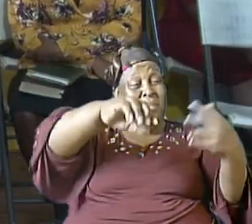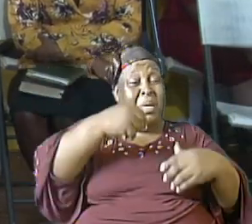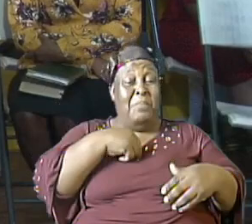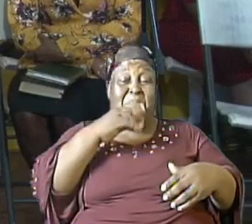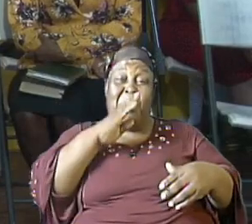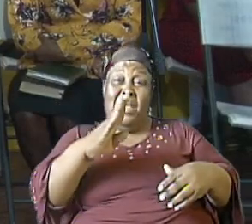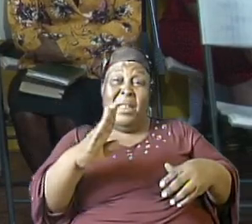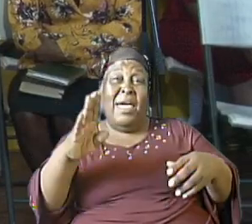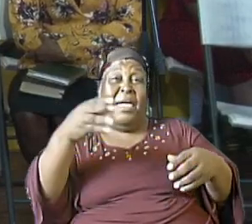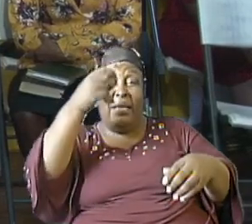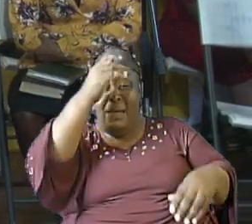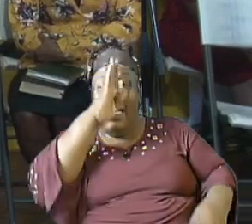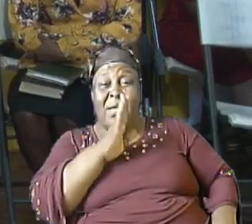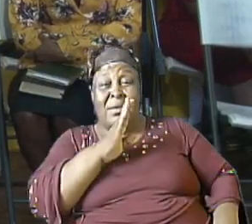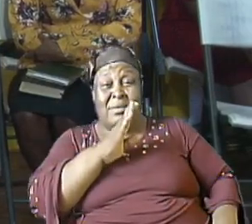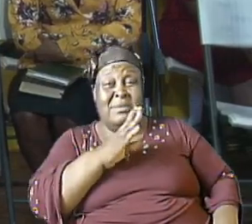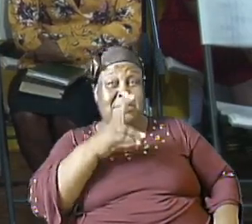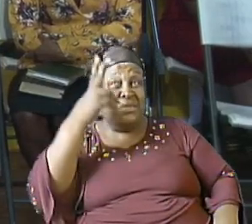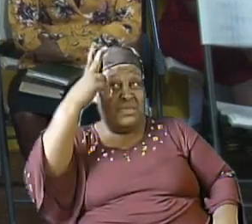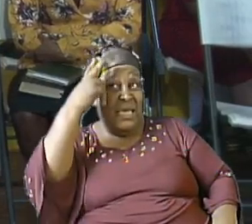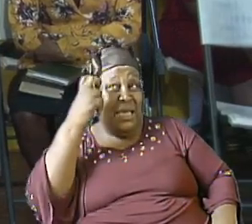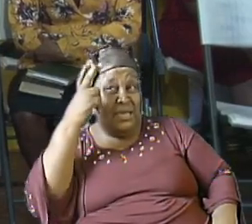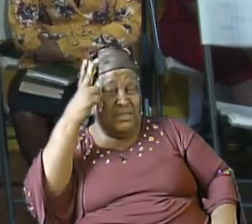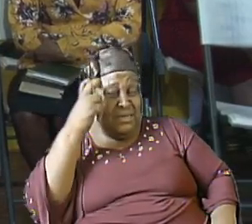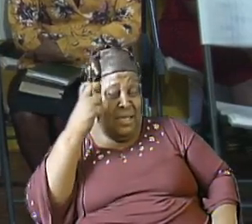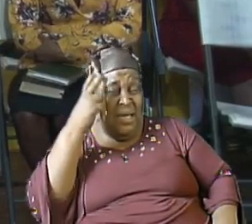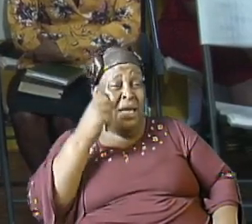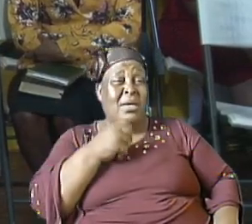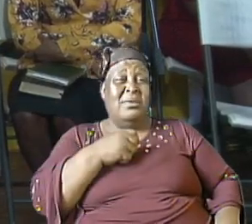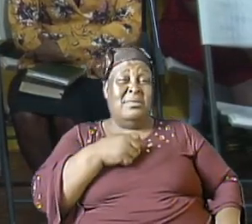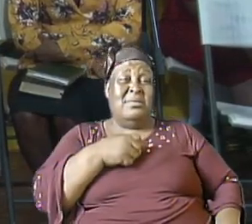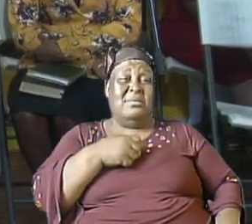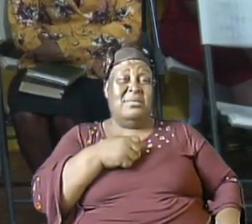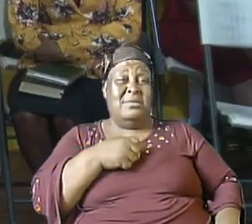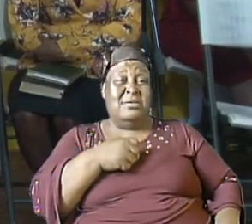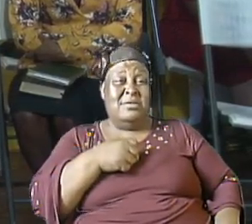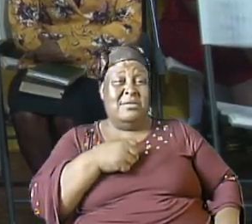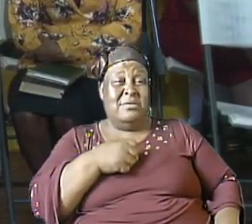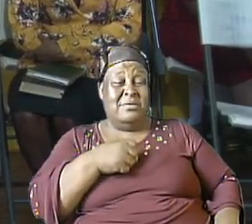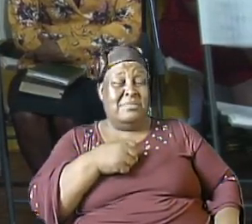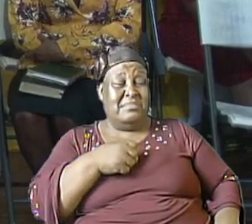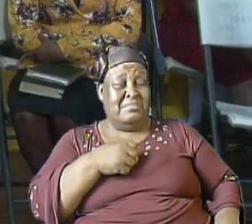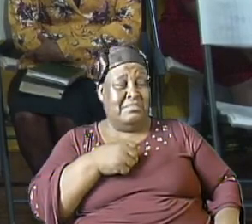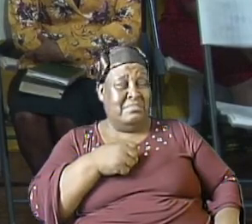Most High. You see how this man presumptuous and bright,